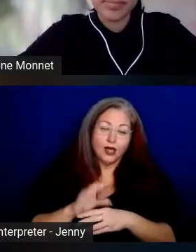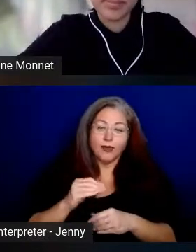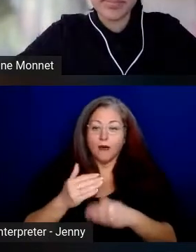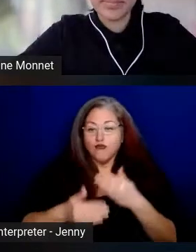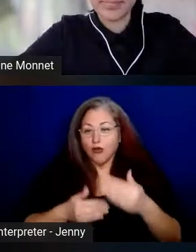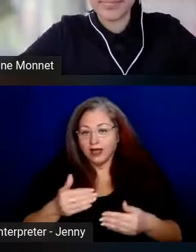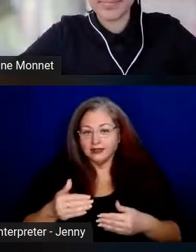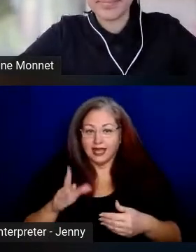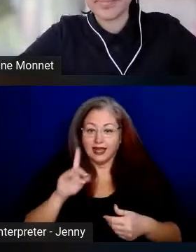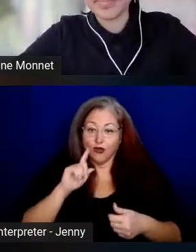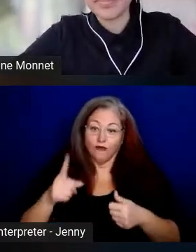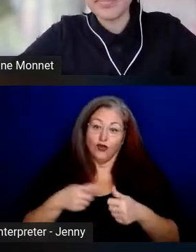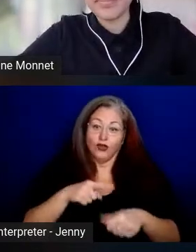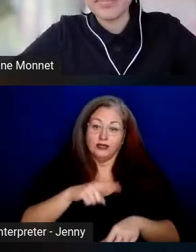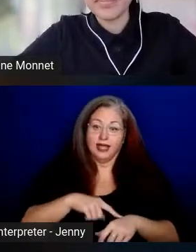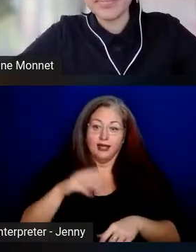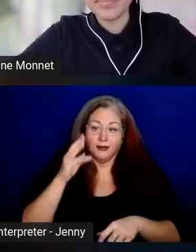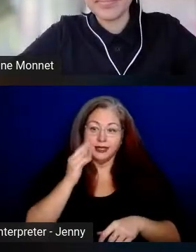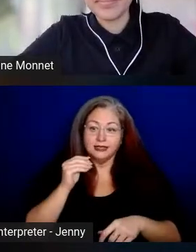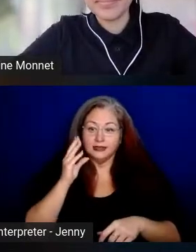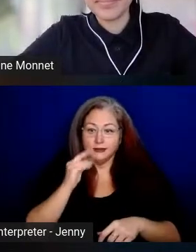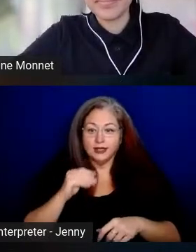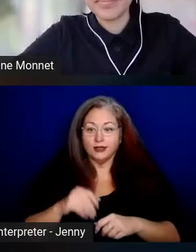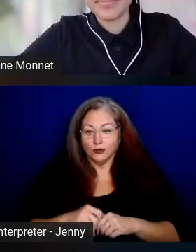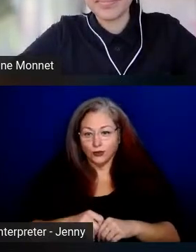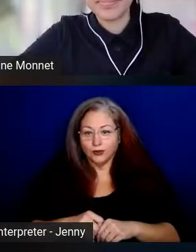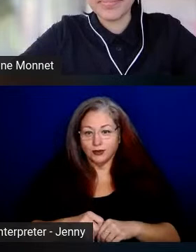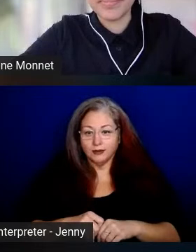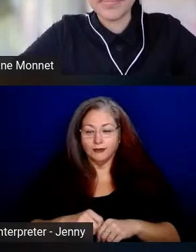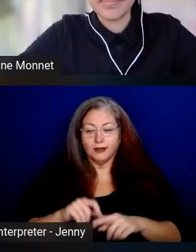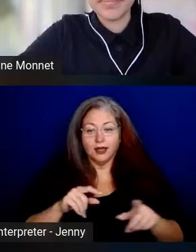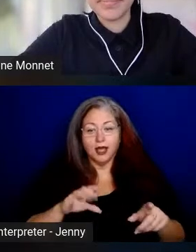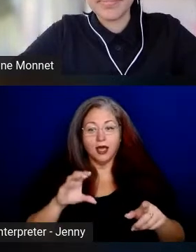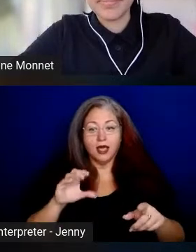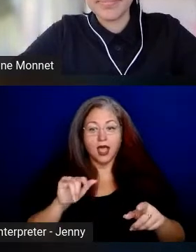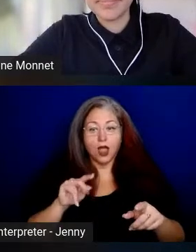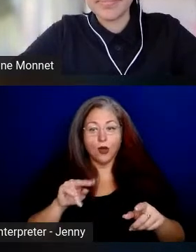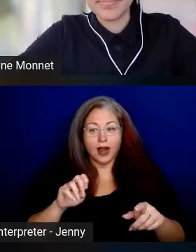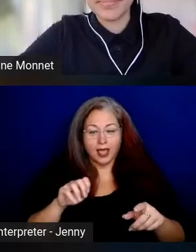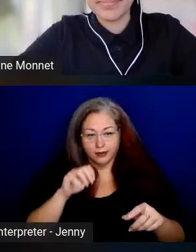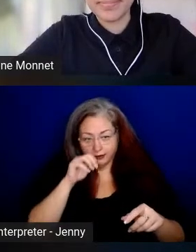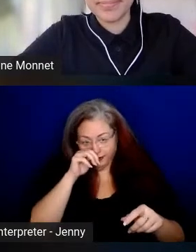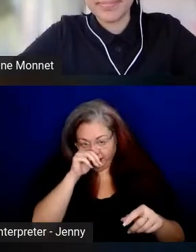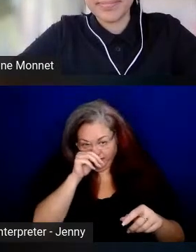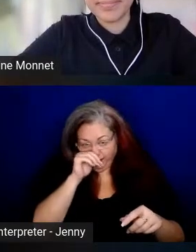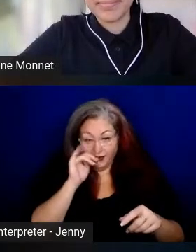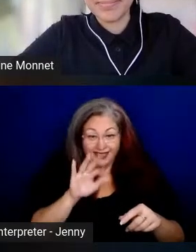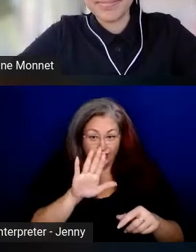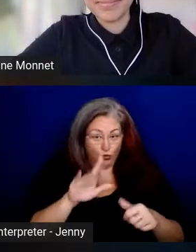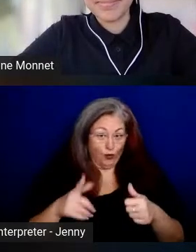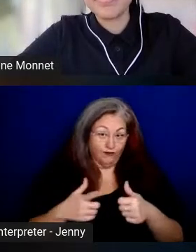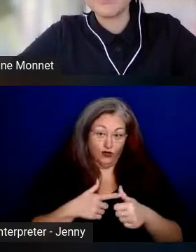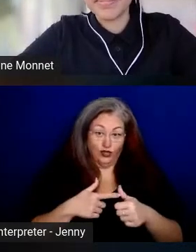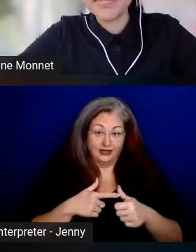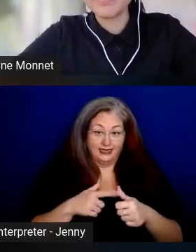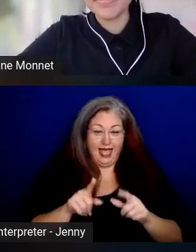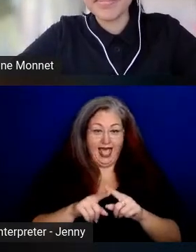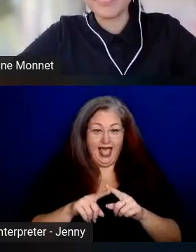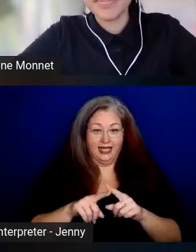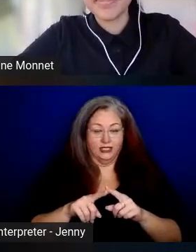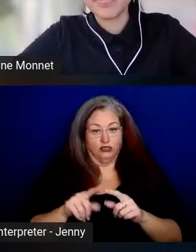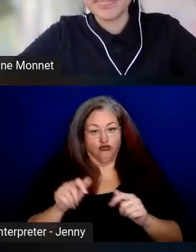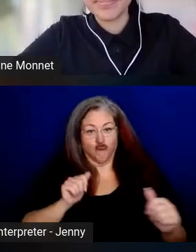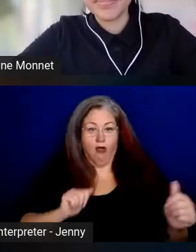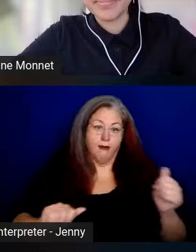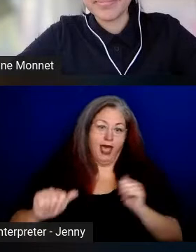know, first time experiences. And Caroline, this is actually your first dramatic feature. I mean,